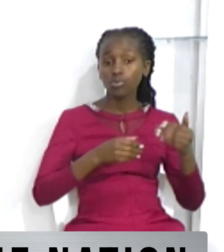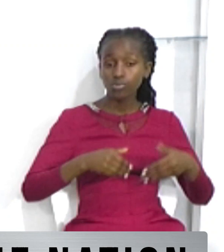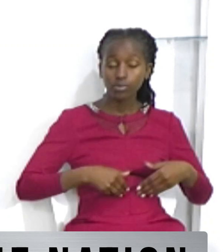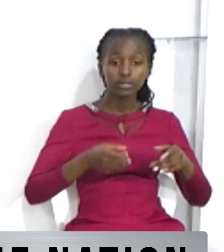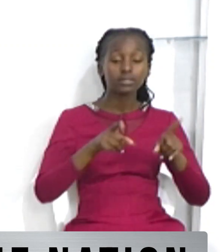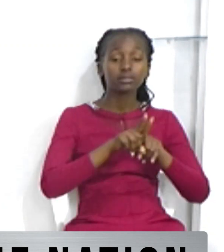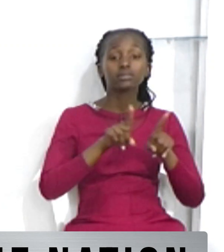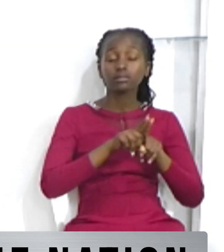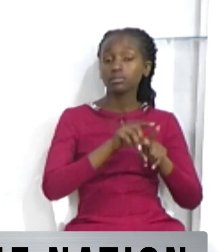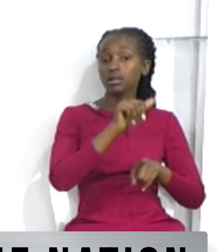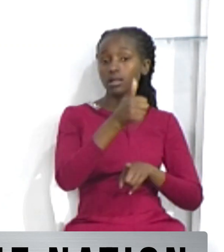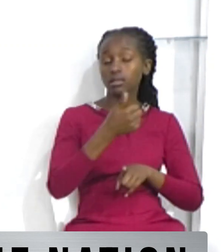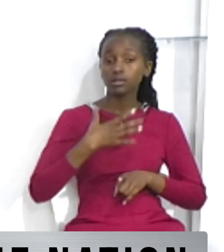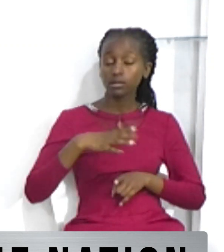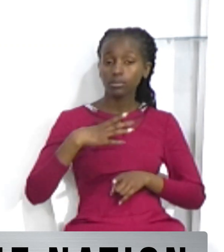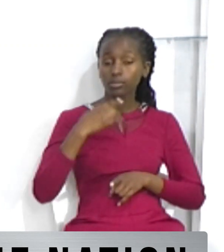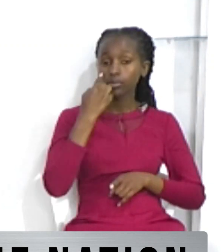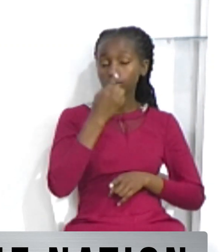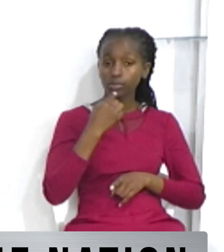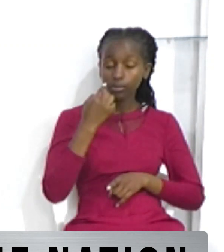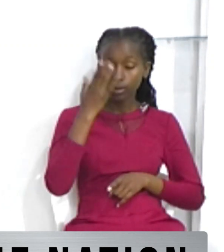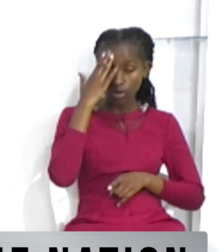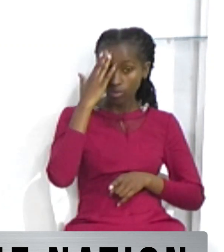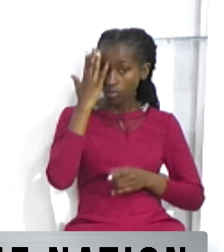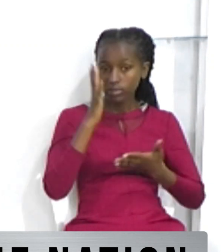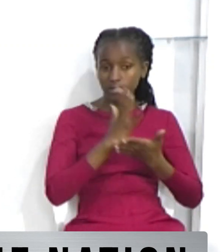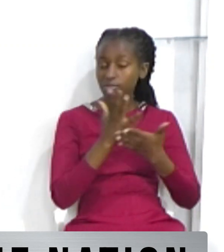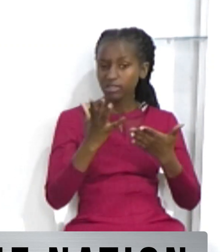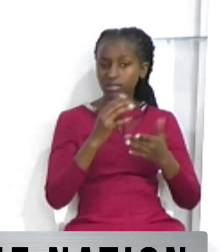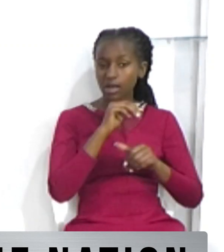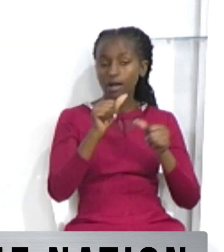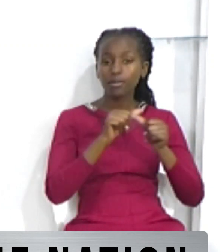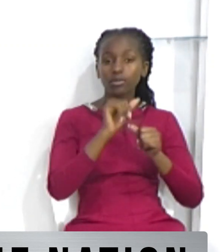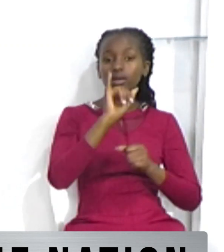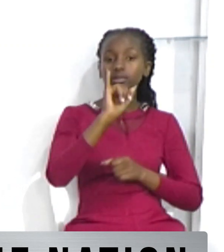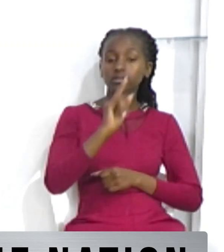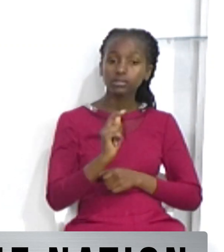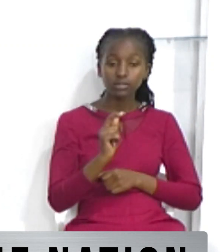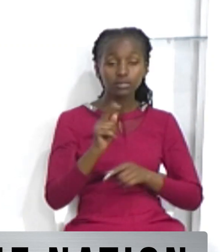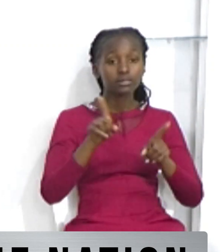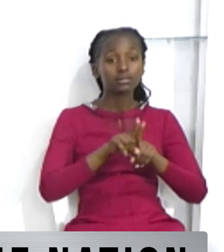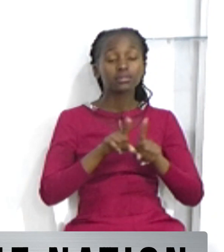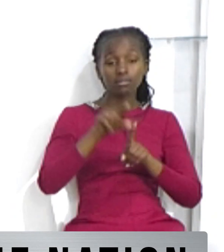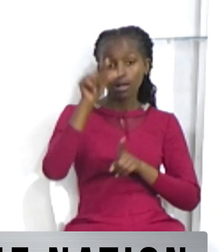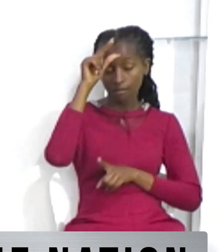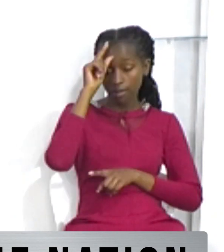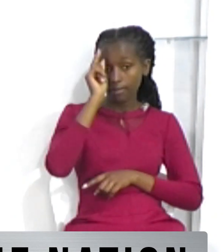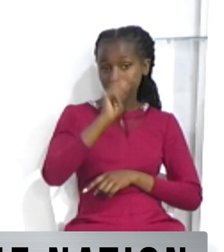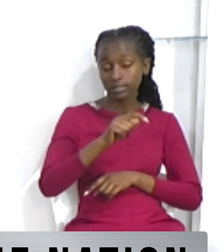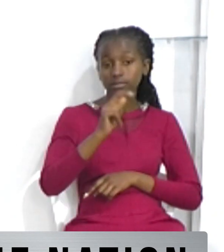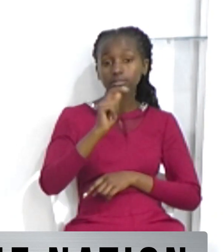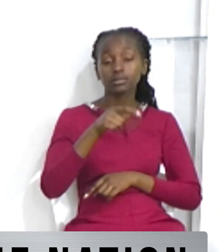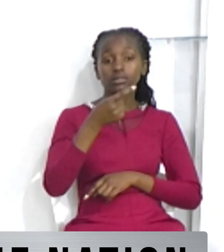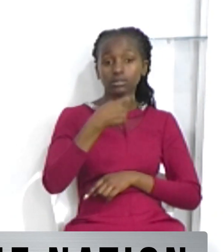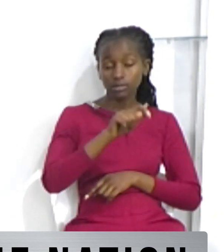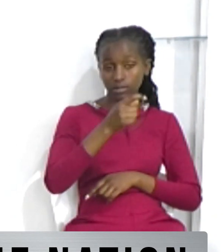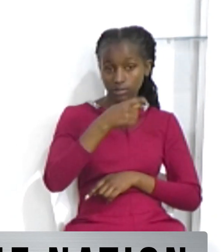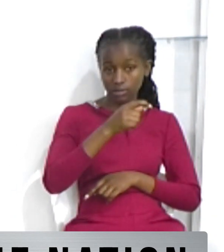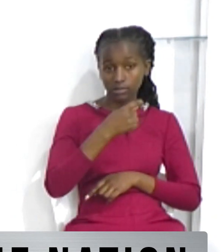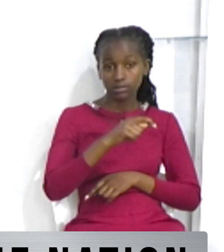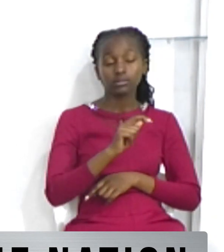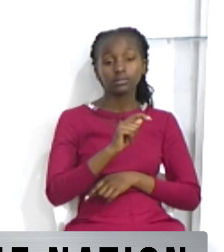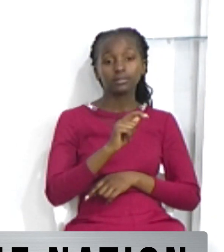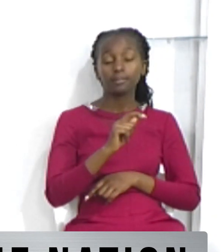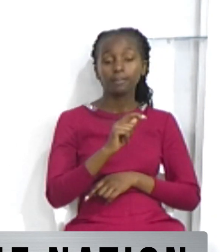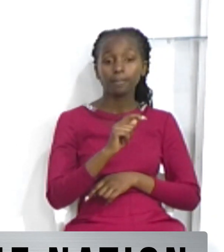who knows something to do with IT. Right. The government, what needs to do is just to